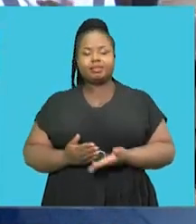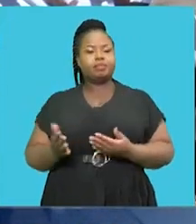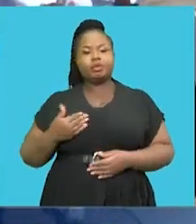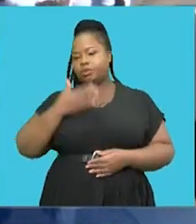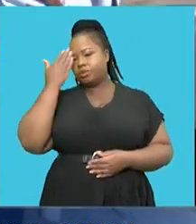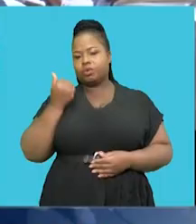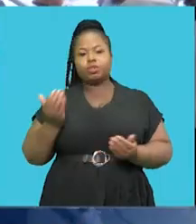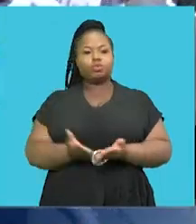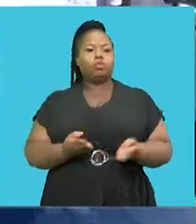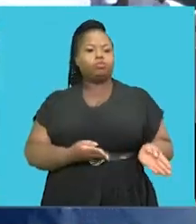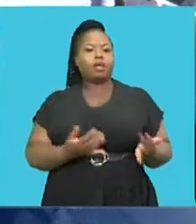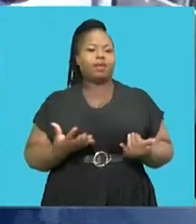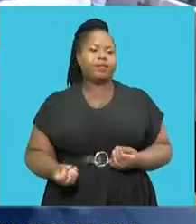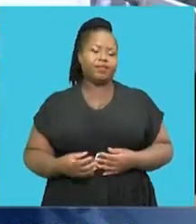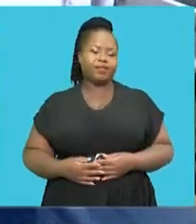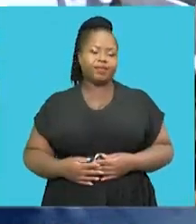know that there's a school like this